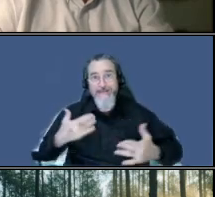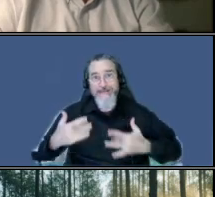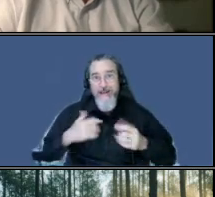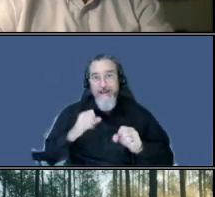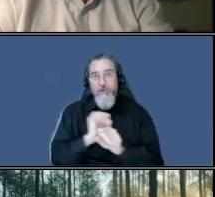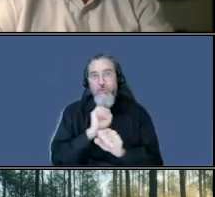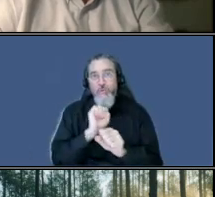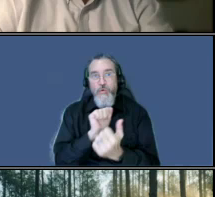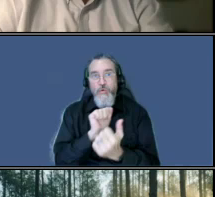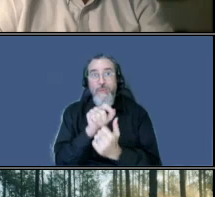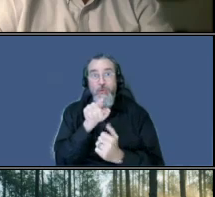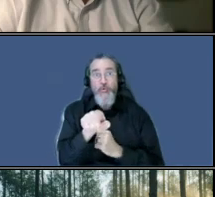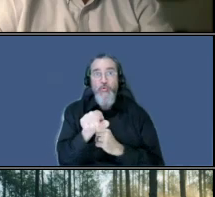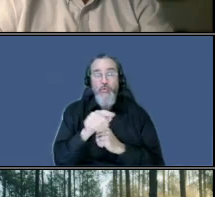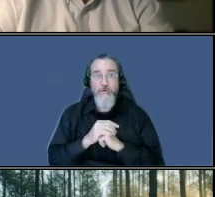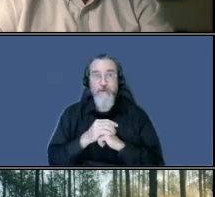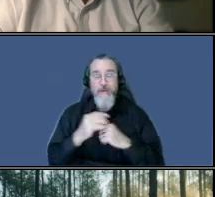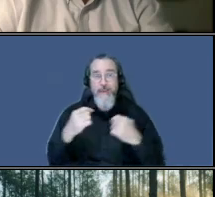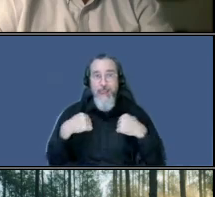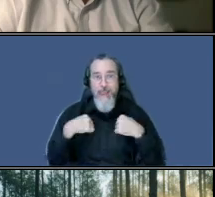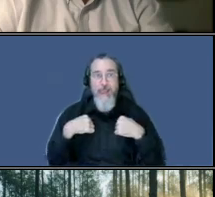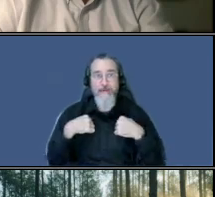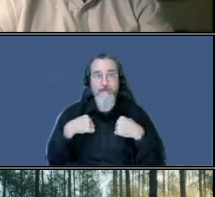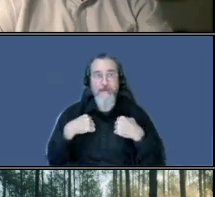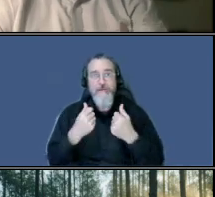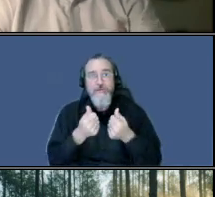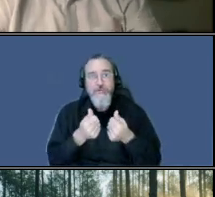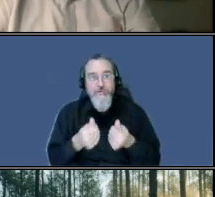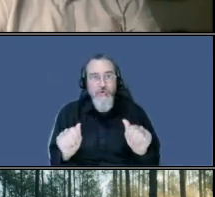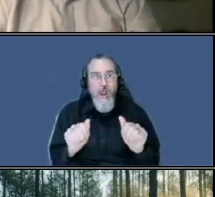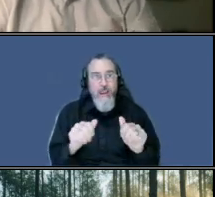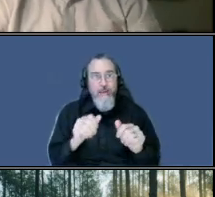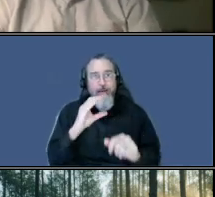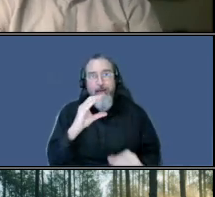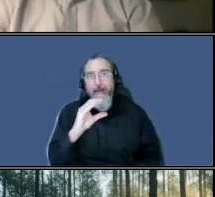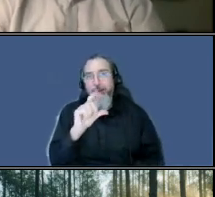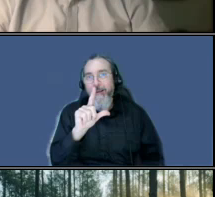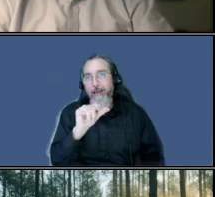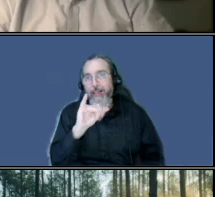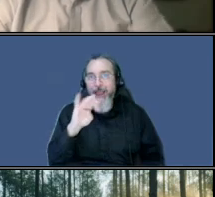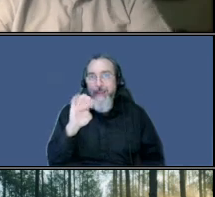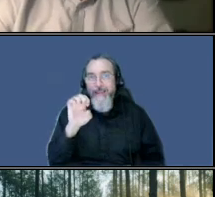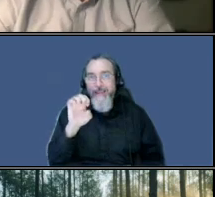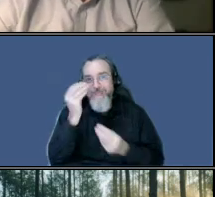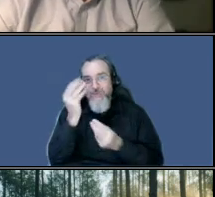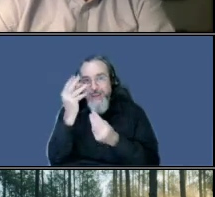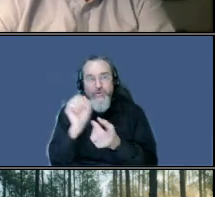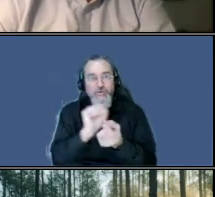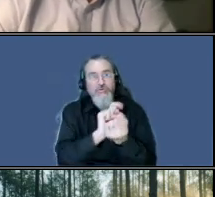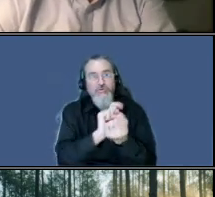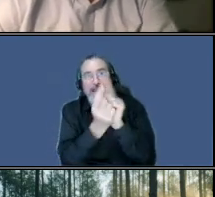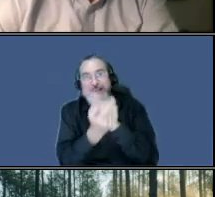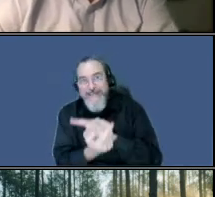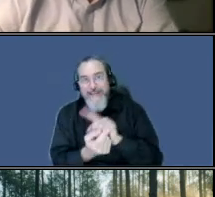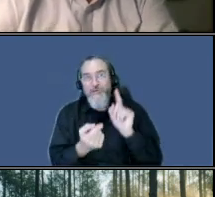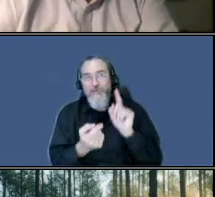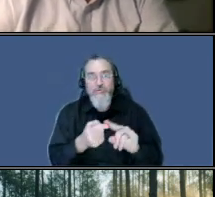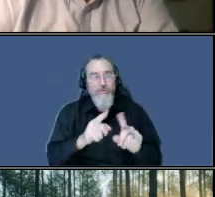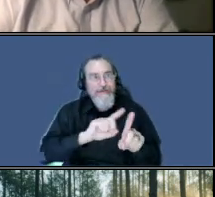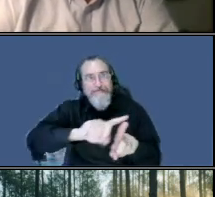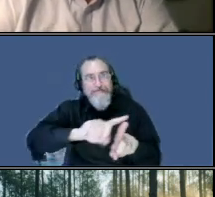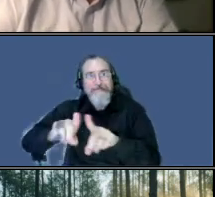been doing engagement work to translate climate information in different contexts for the last 15 years.